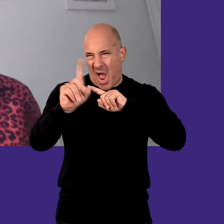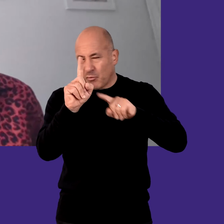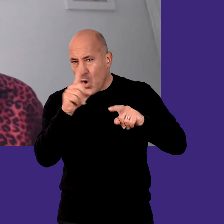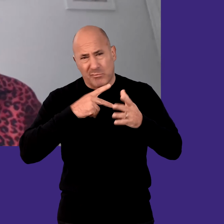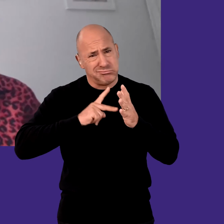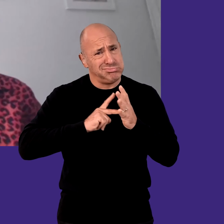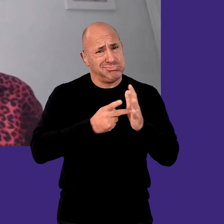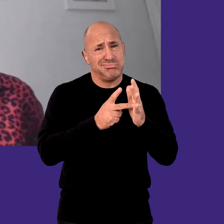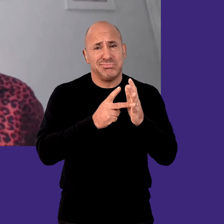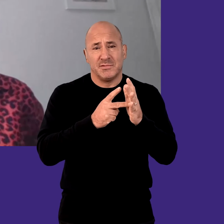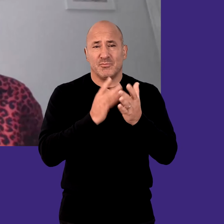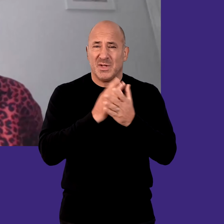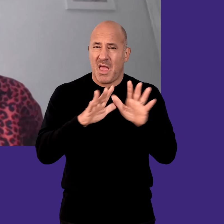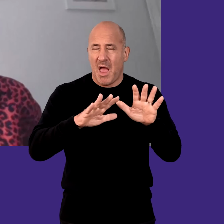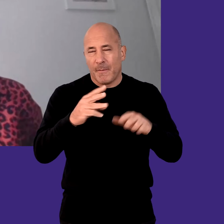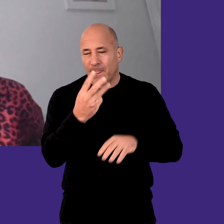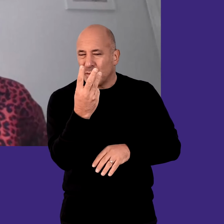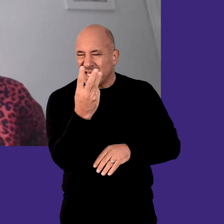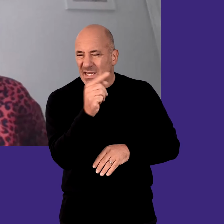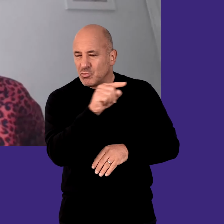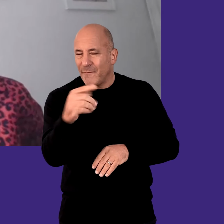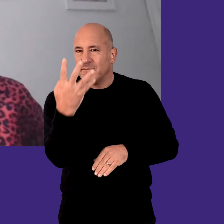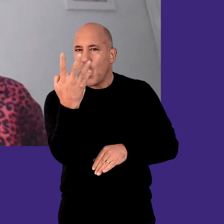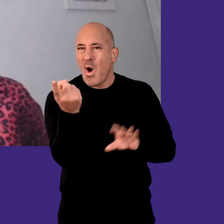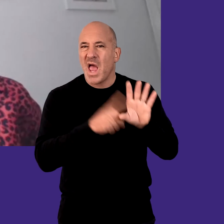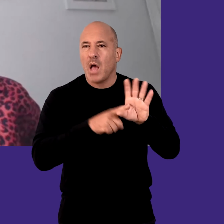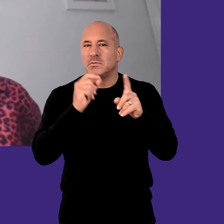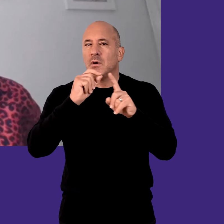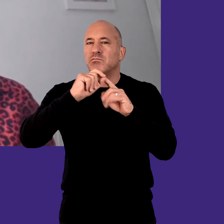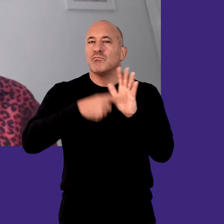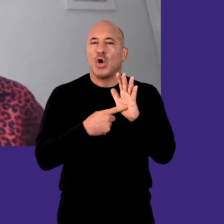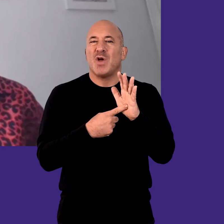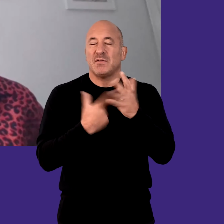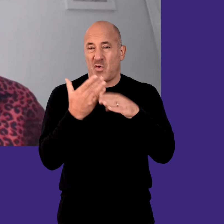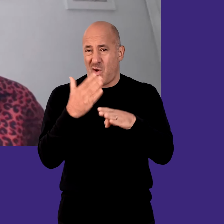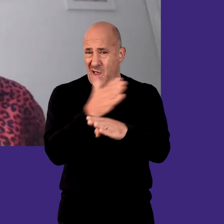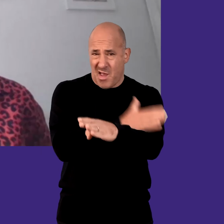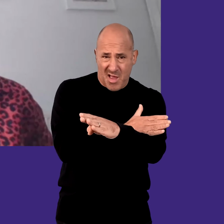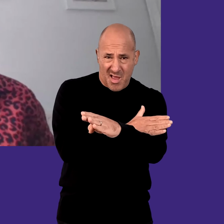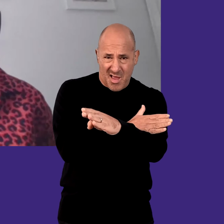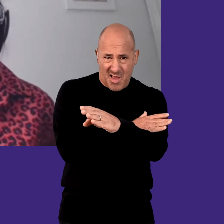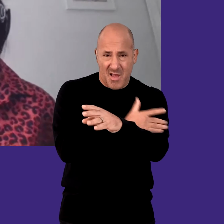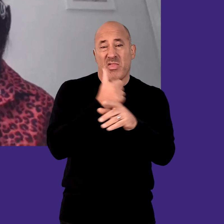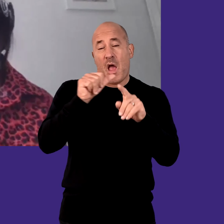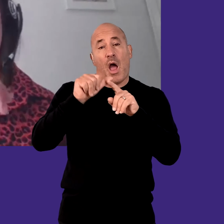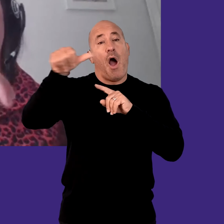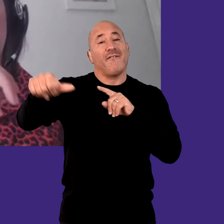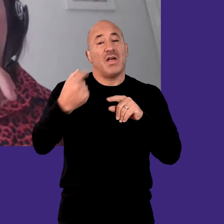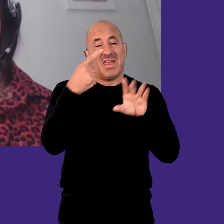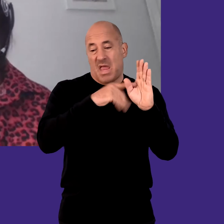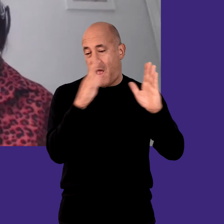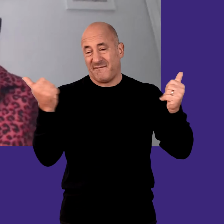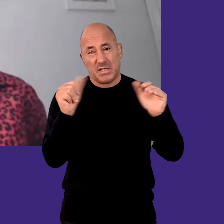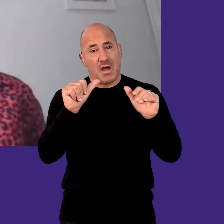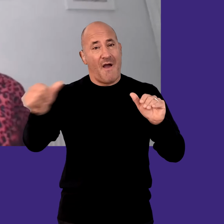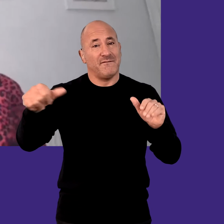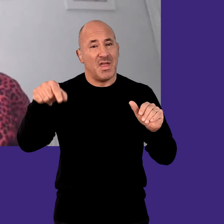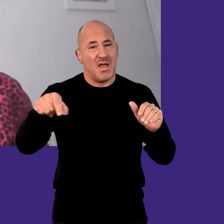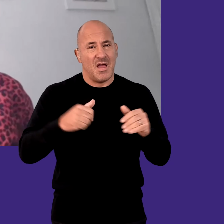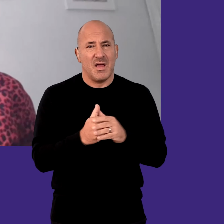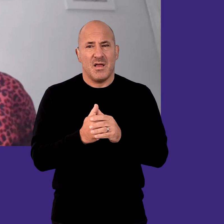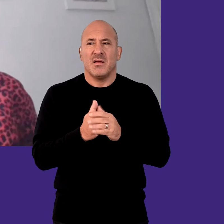would look like and what we would try and do. So it was really kind of a 3 to 4 year project in terms of the pre-work and